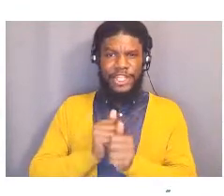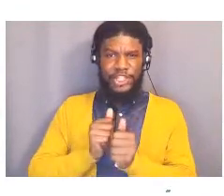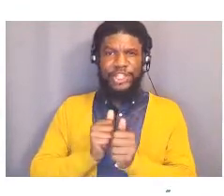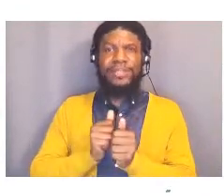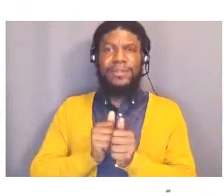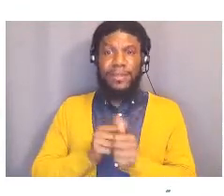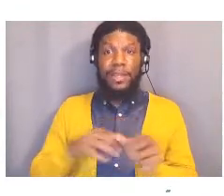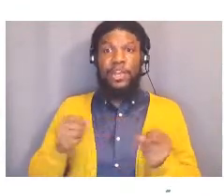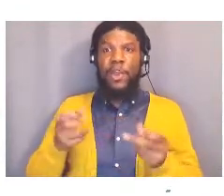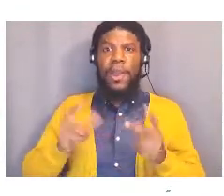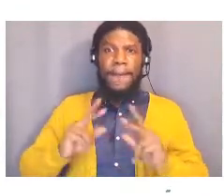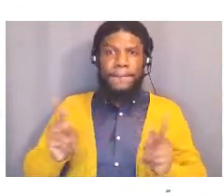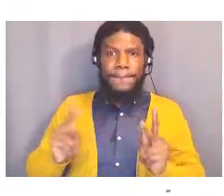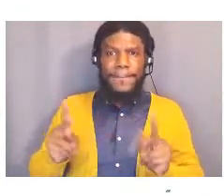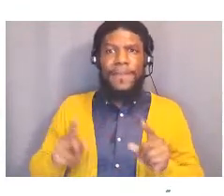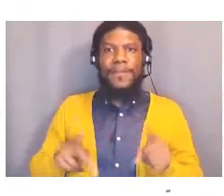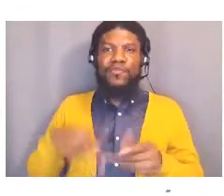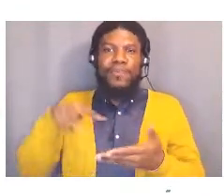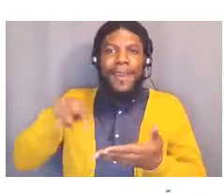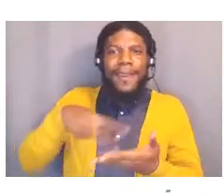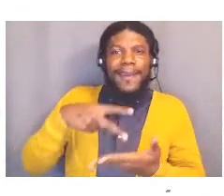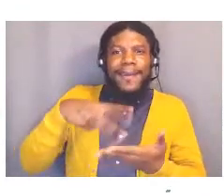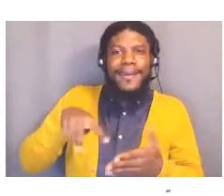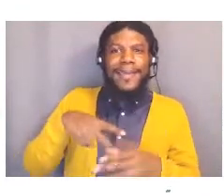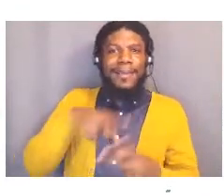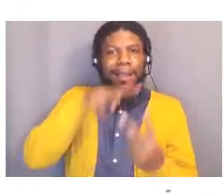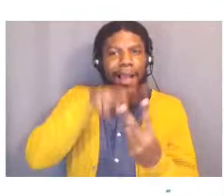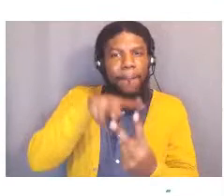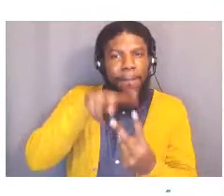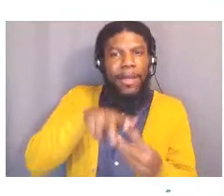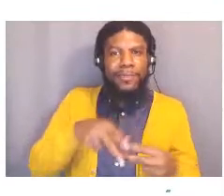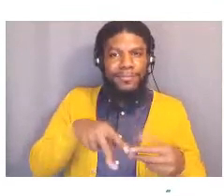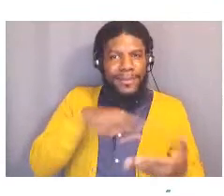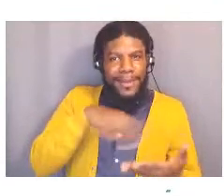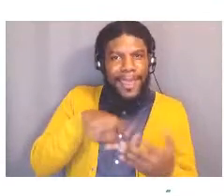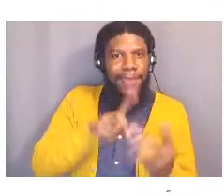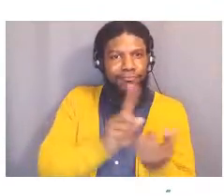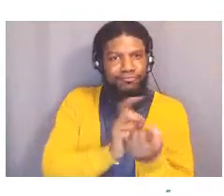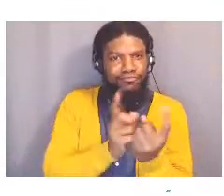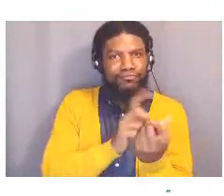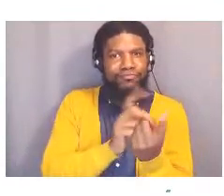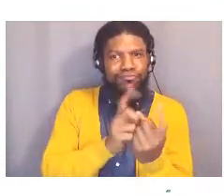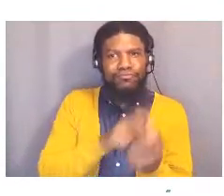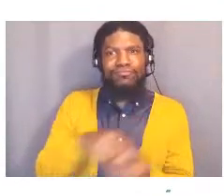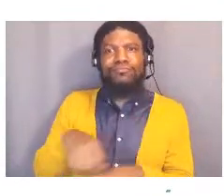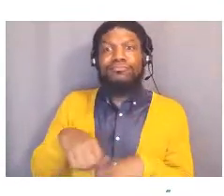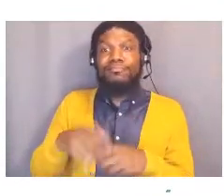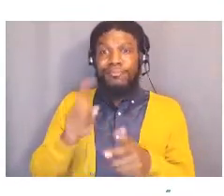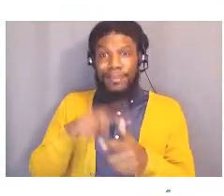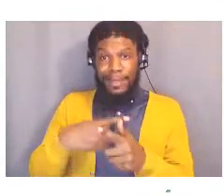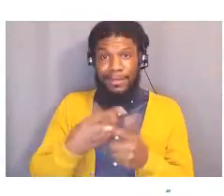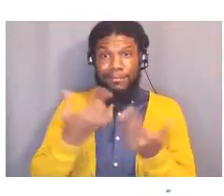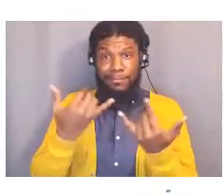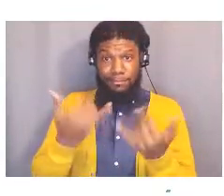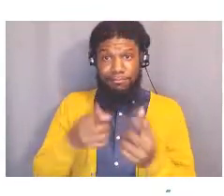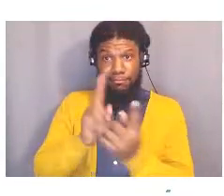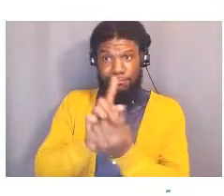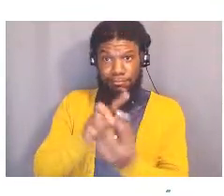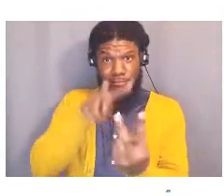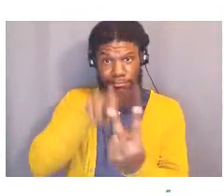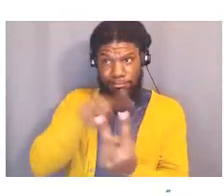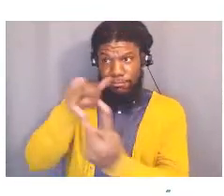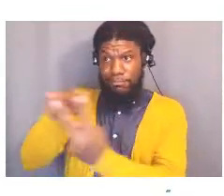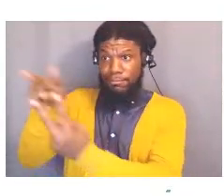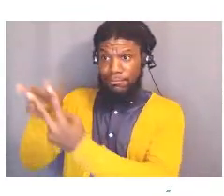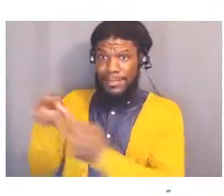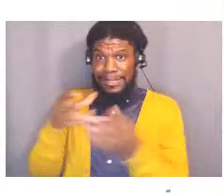people who dance in couples until you separate them until you get one